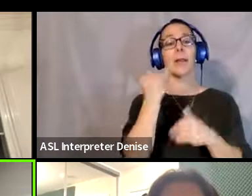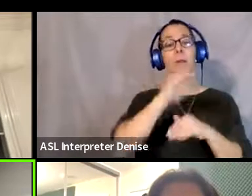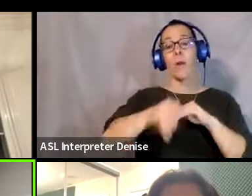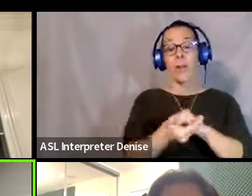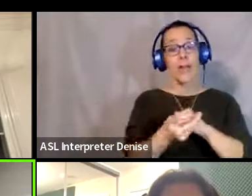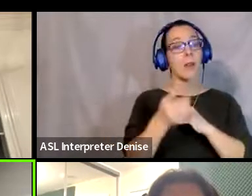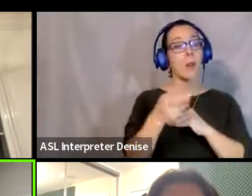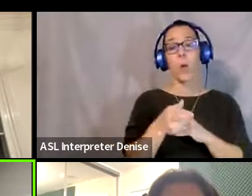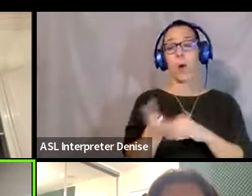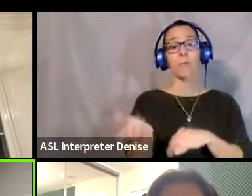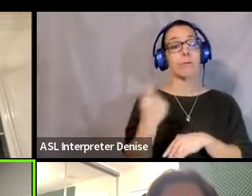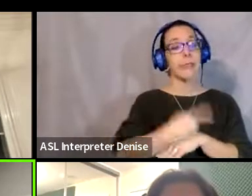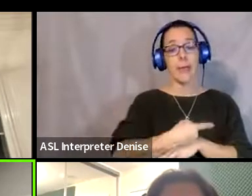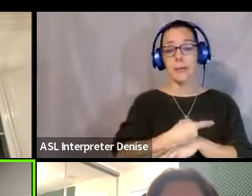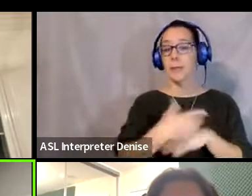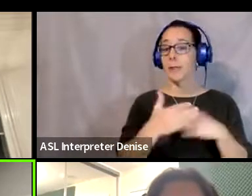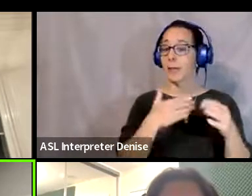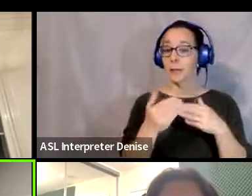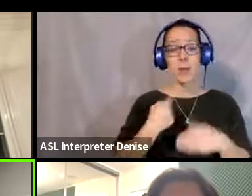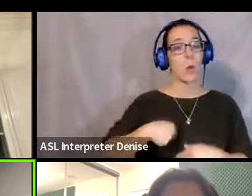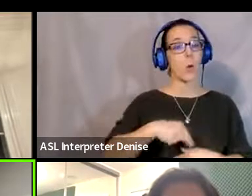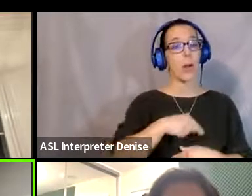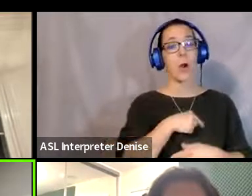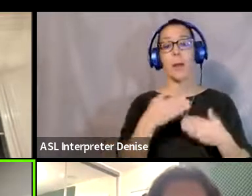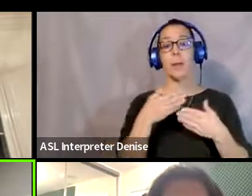public entities, and this is